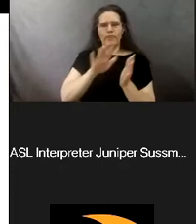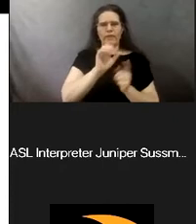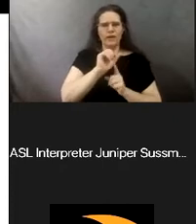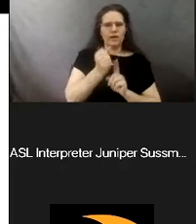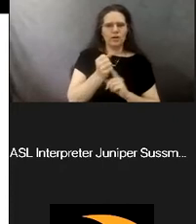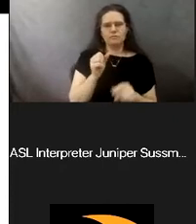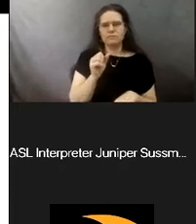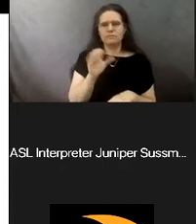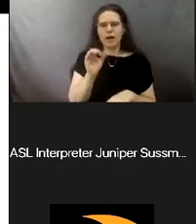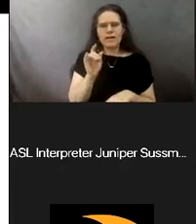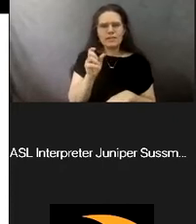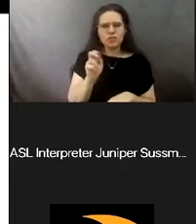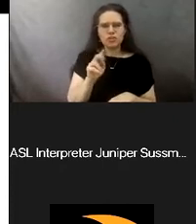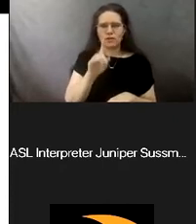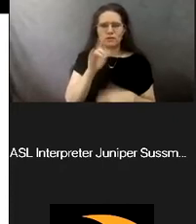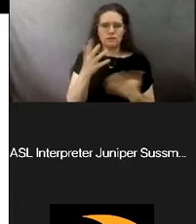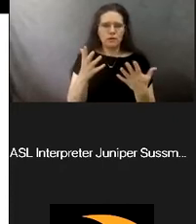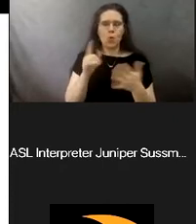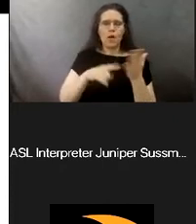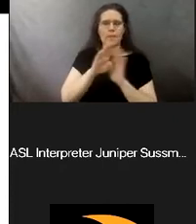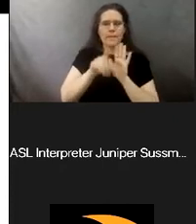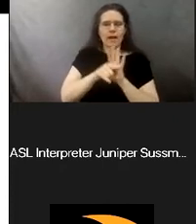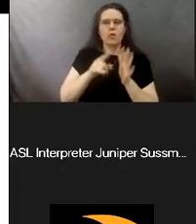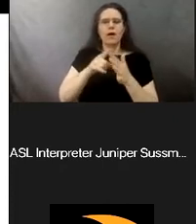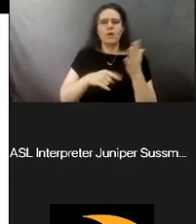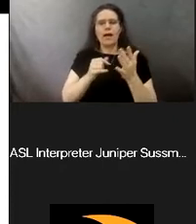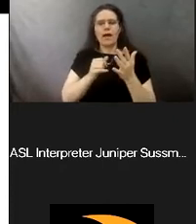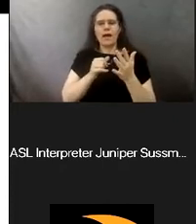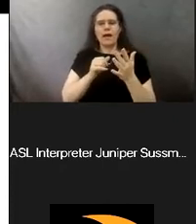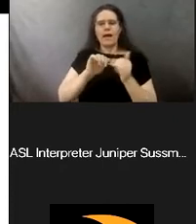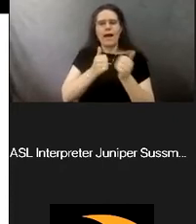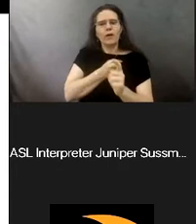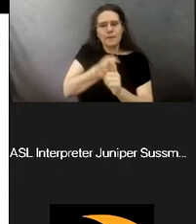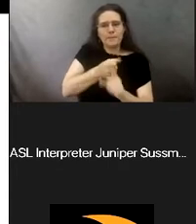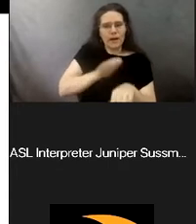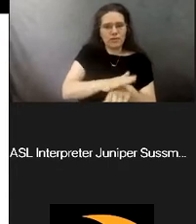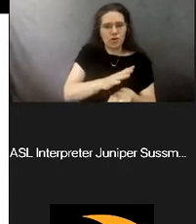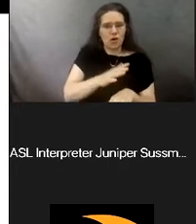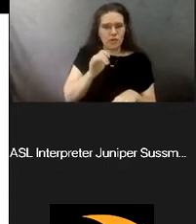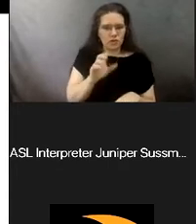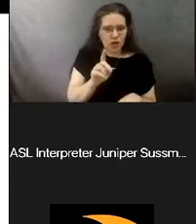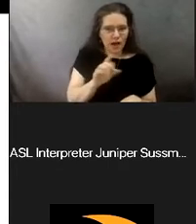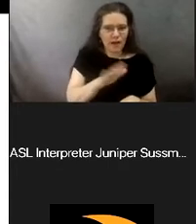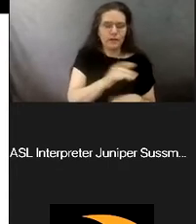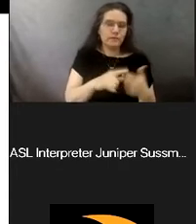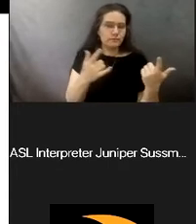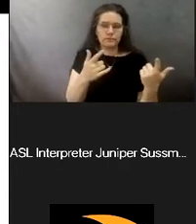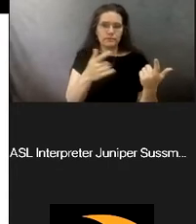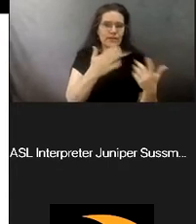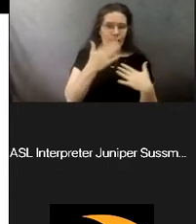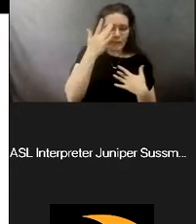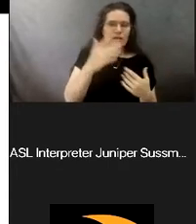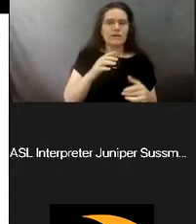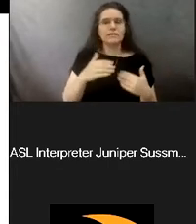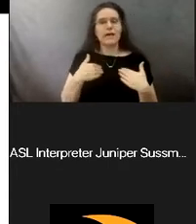the condition is, what that means for the individual who has diabetes or asthma or ADHD or